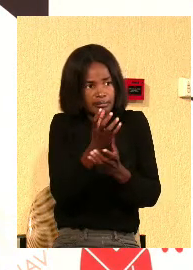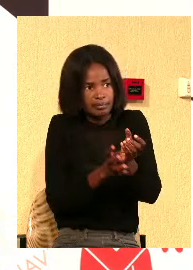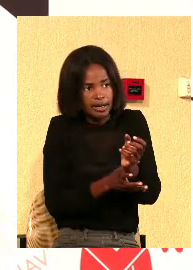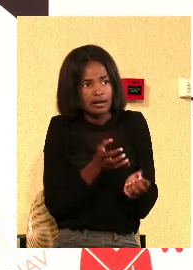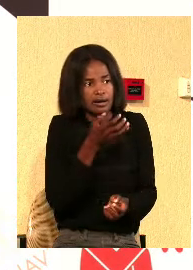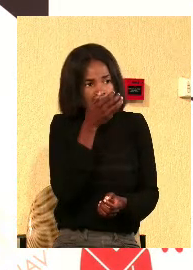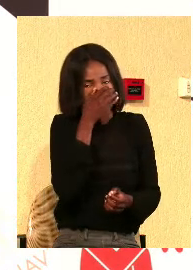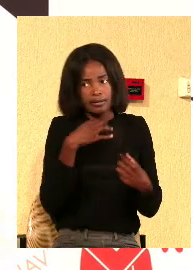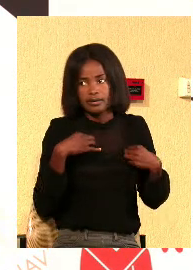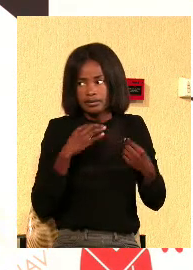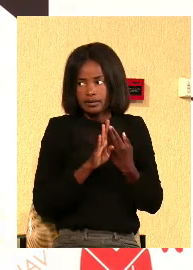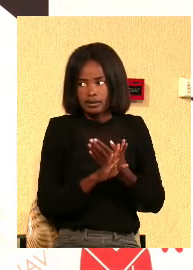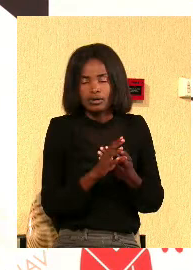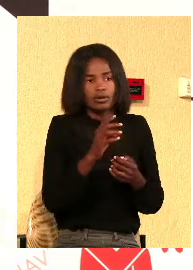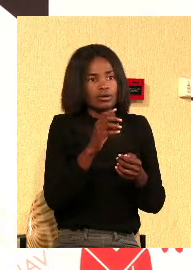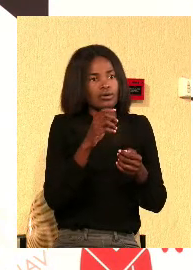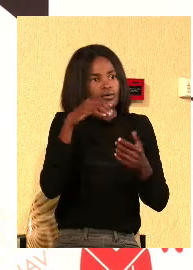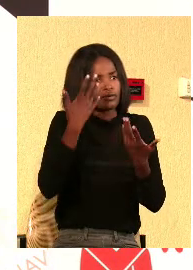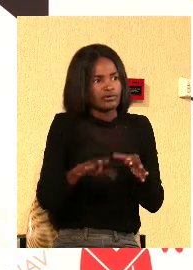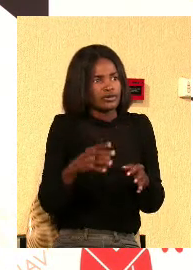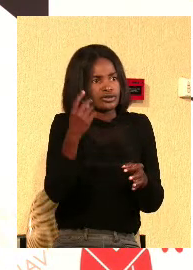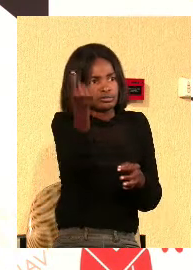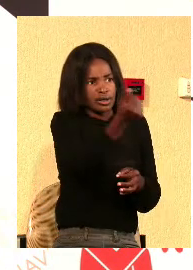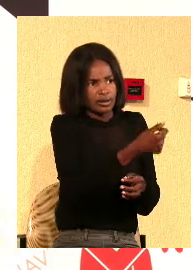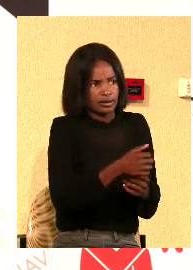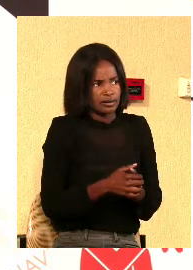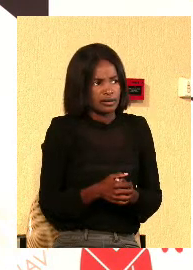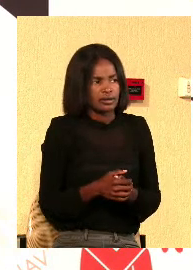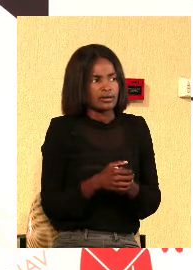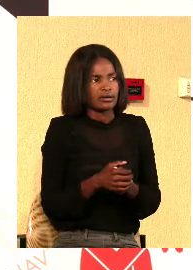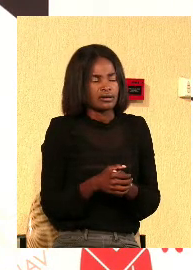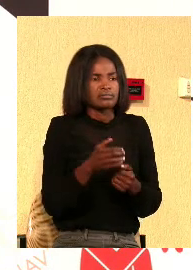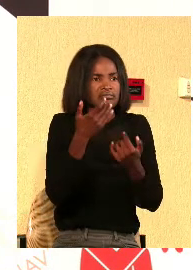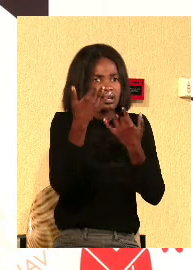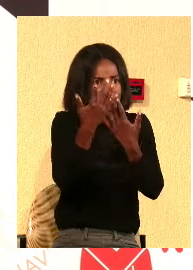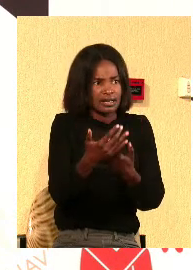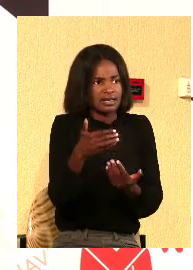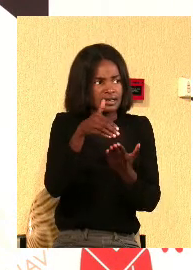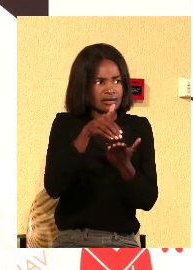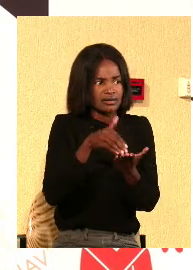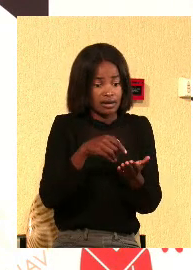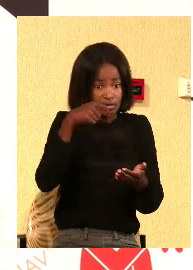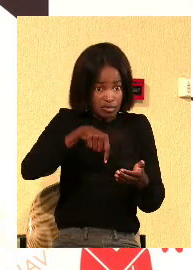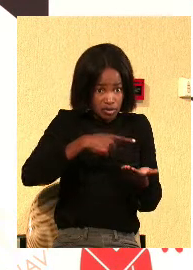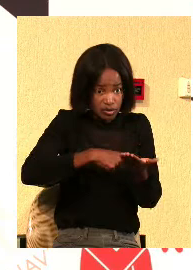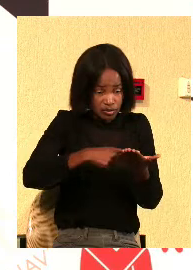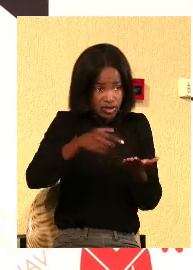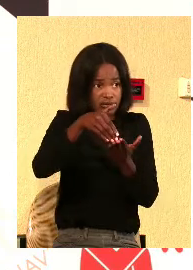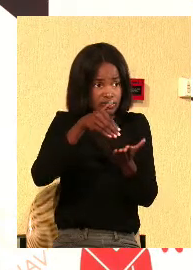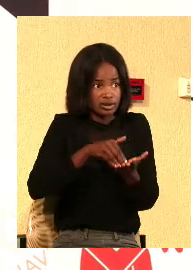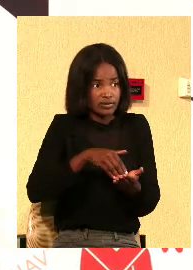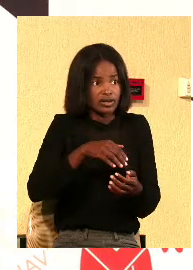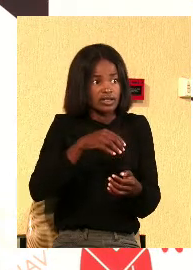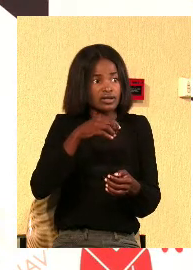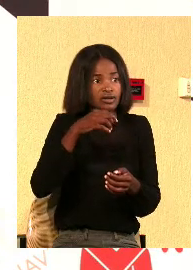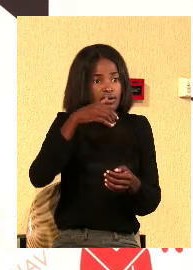orders, and the expected dates of arrival or delivery is between this week and the 3rd week